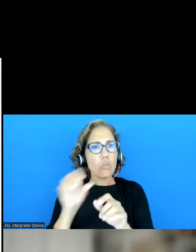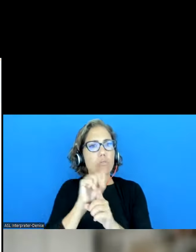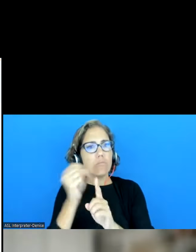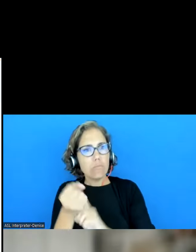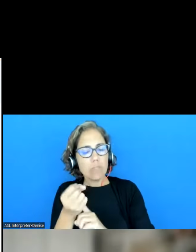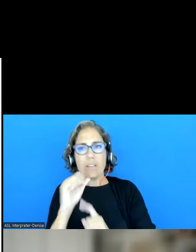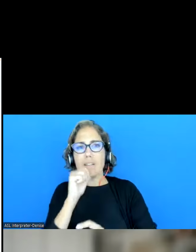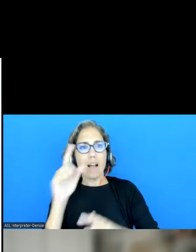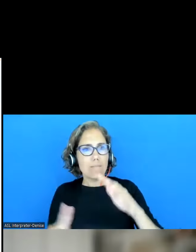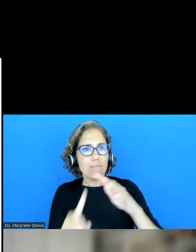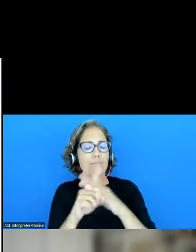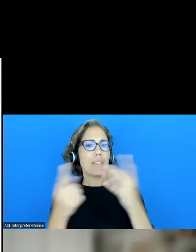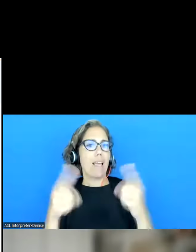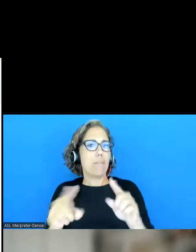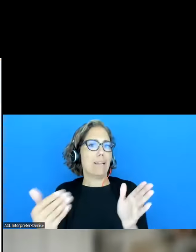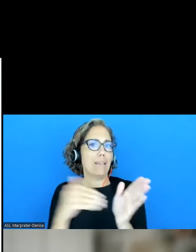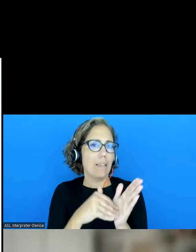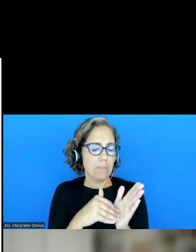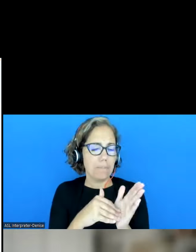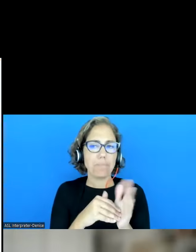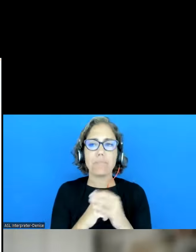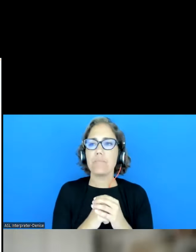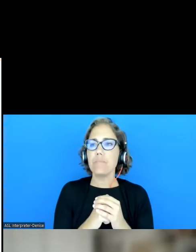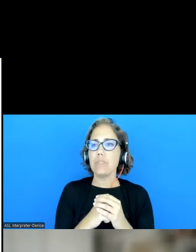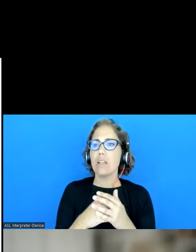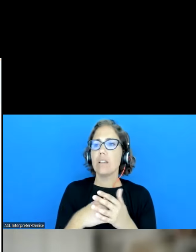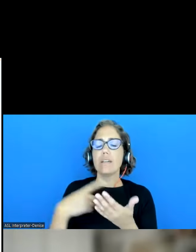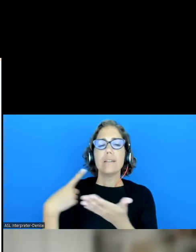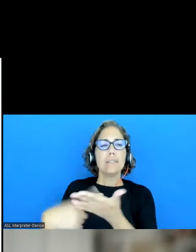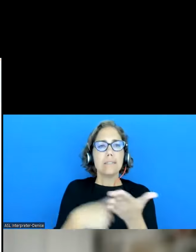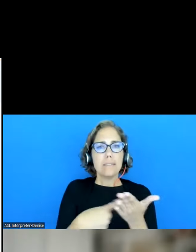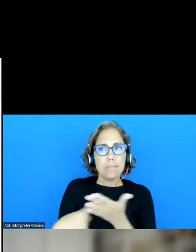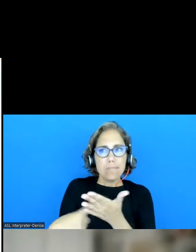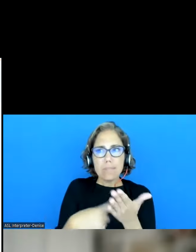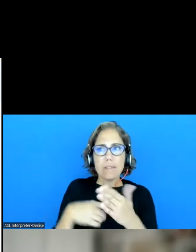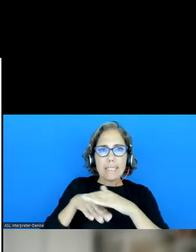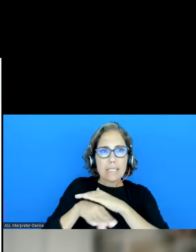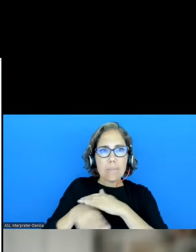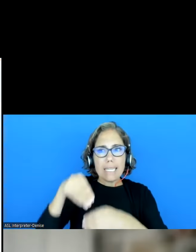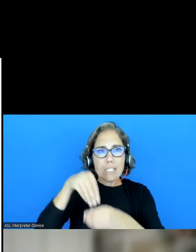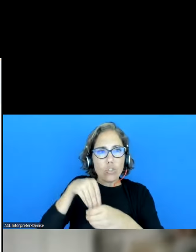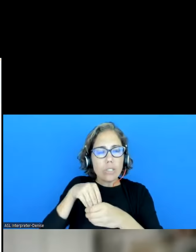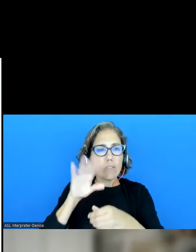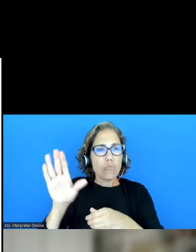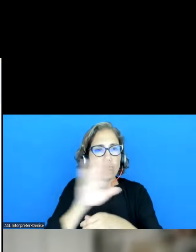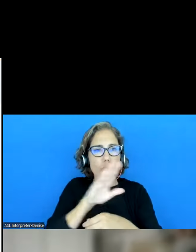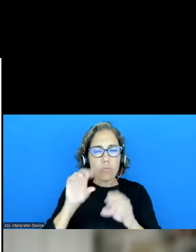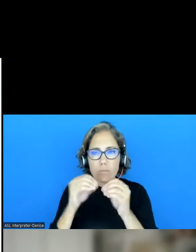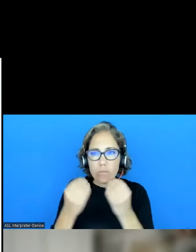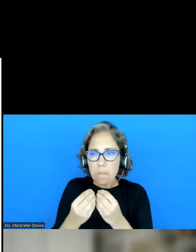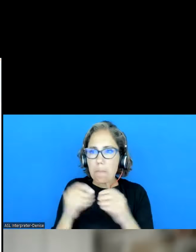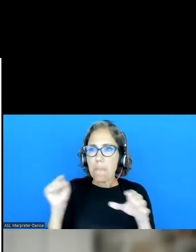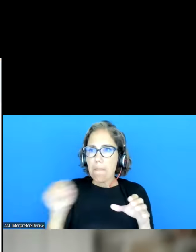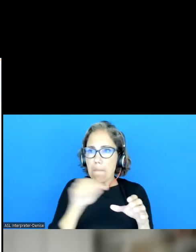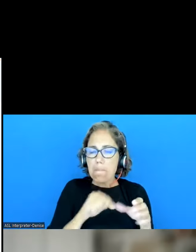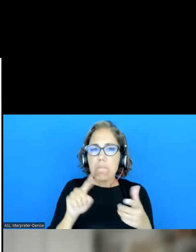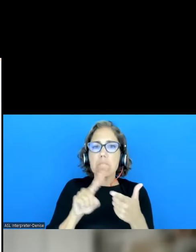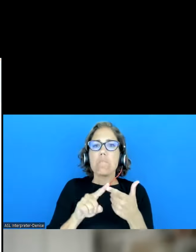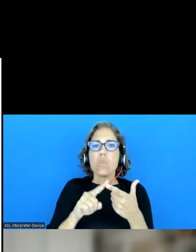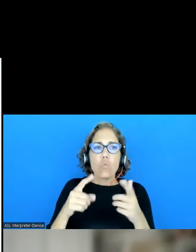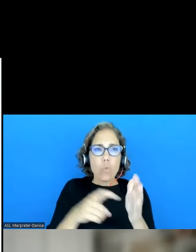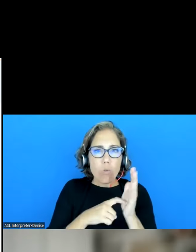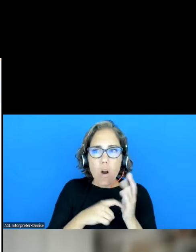again. So talking about accessibility internally, making sure that everyone knows what's the effort, what's the requirement,